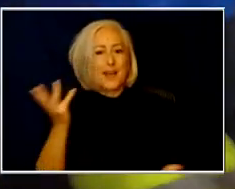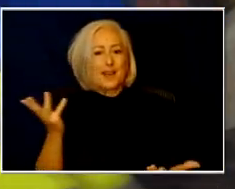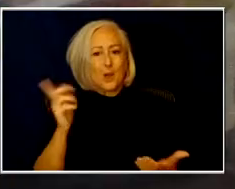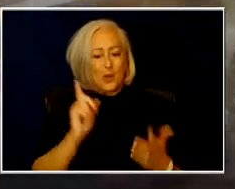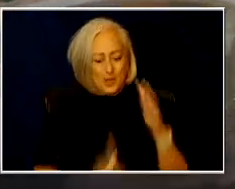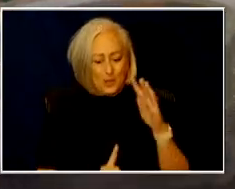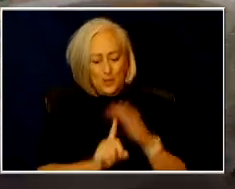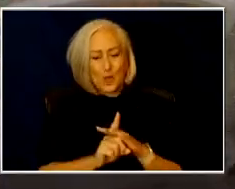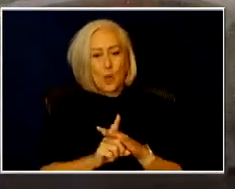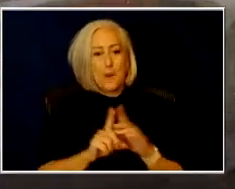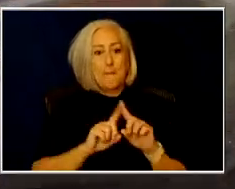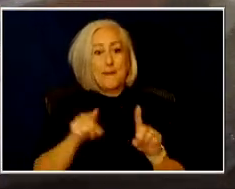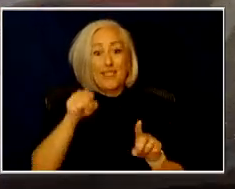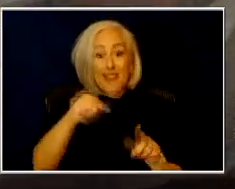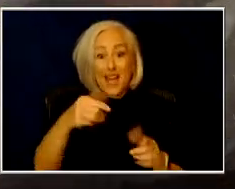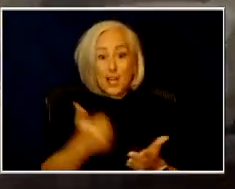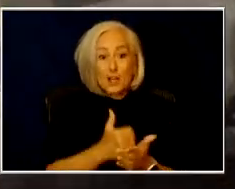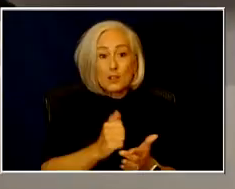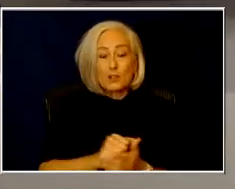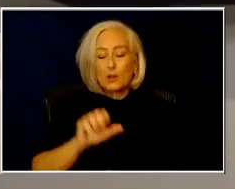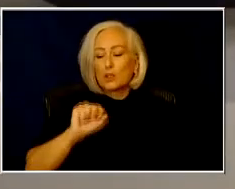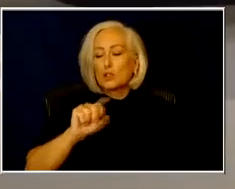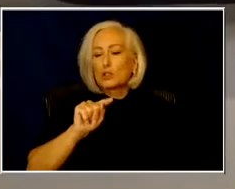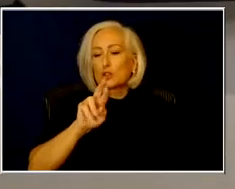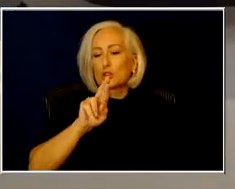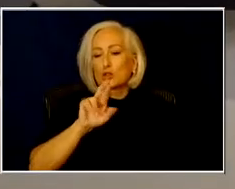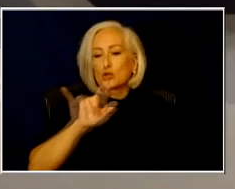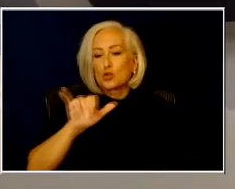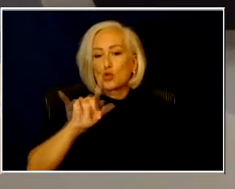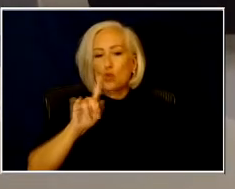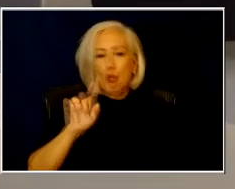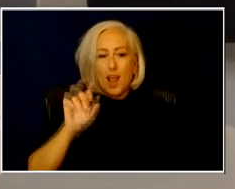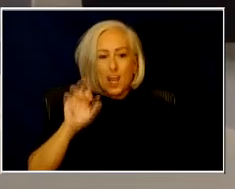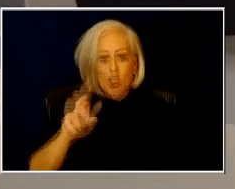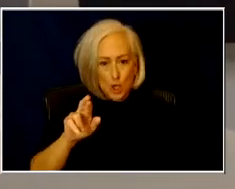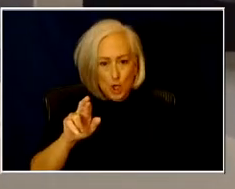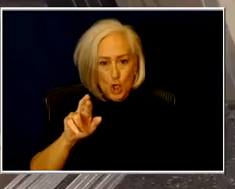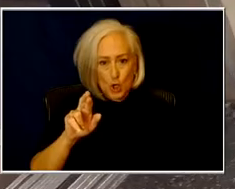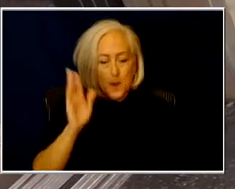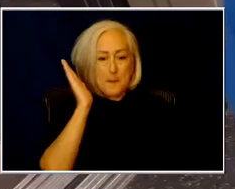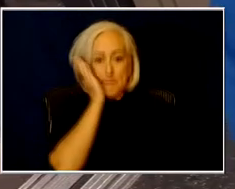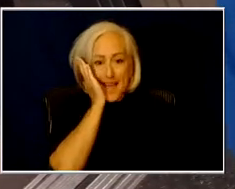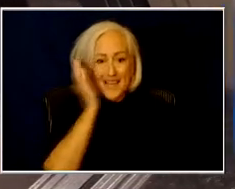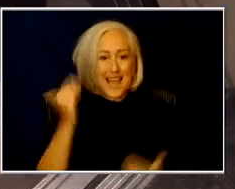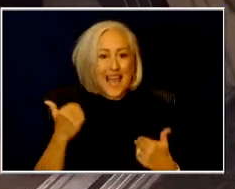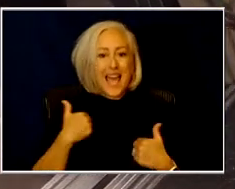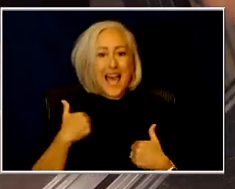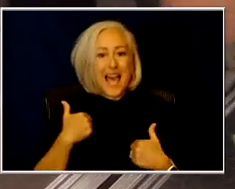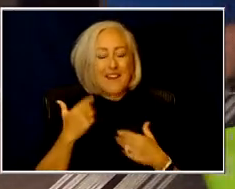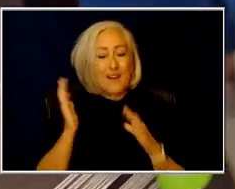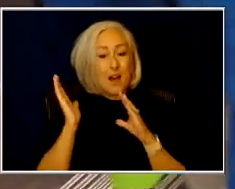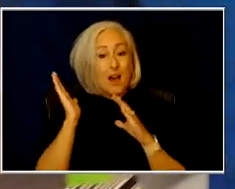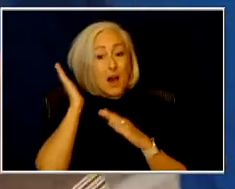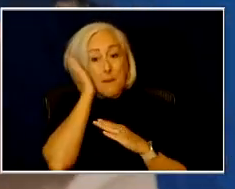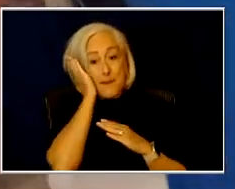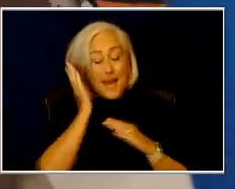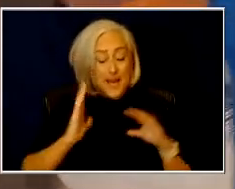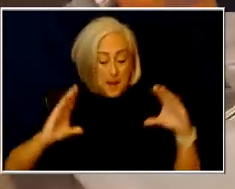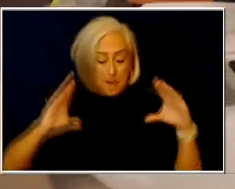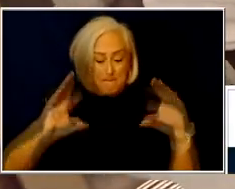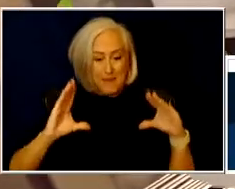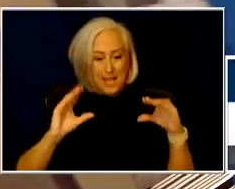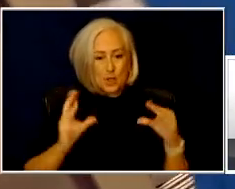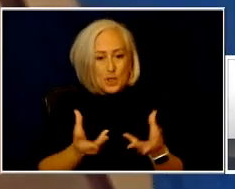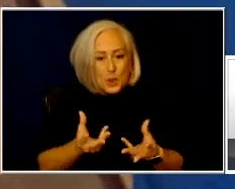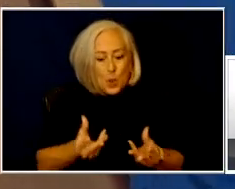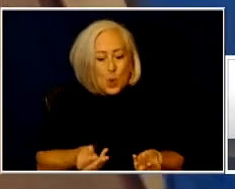Striker Pro QT bed that comes with a gel mattress might even be better than the one you have at home we're hoping so making it way more comfortable for patients